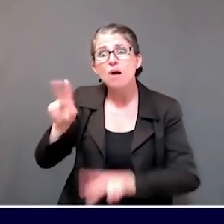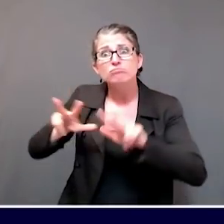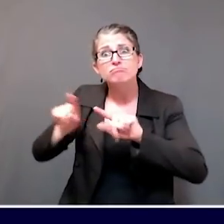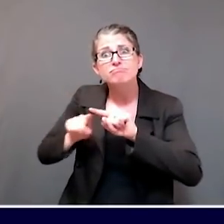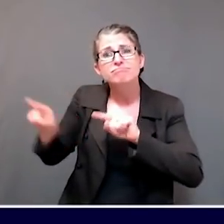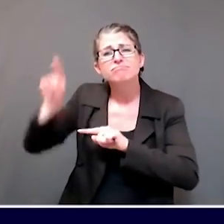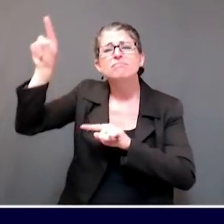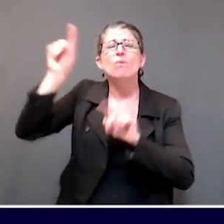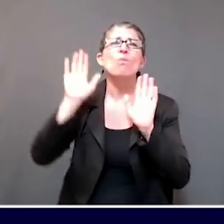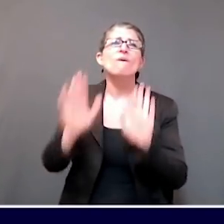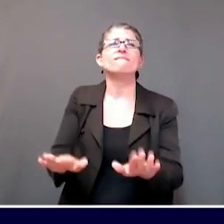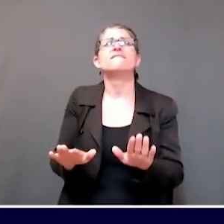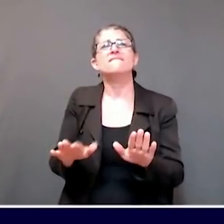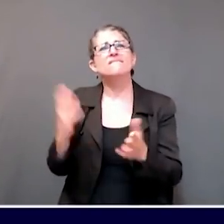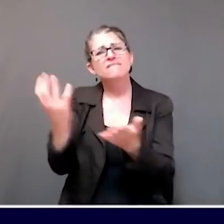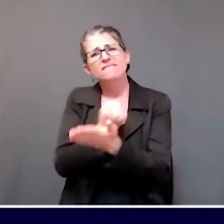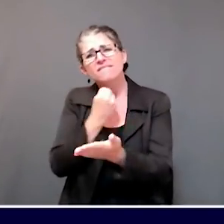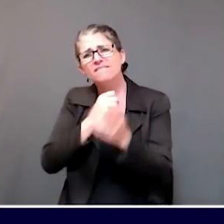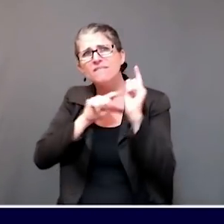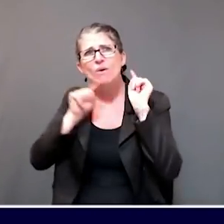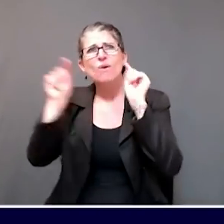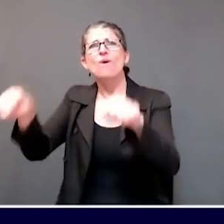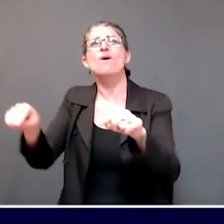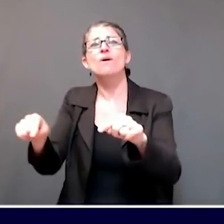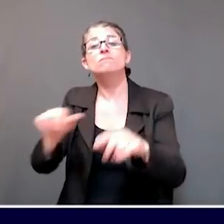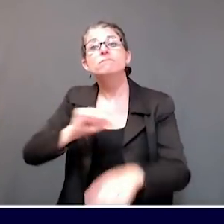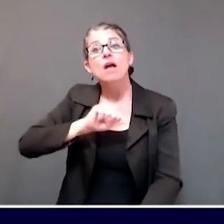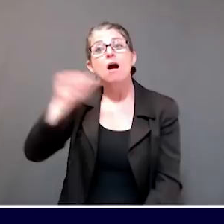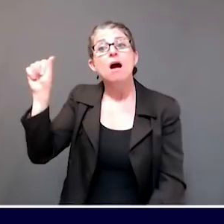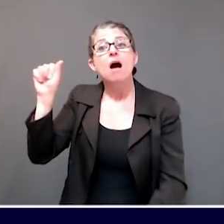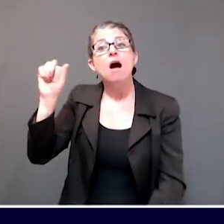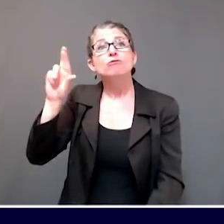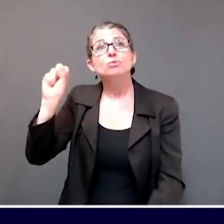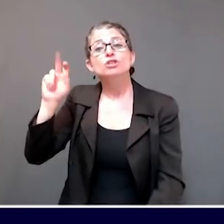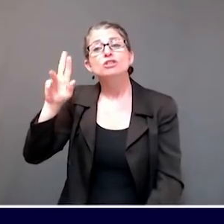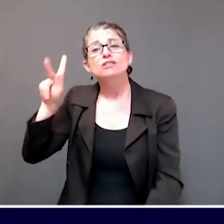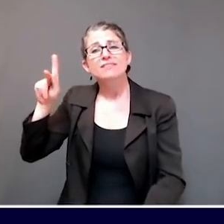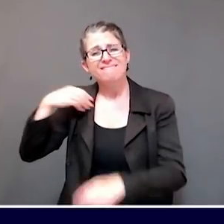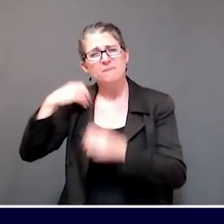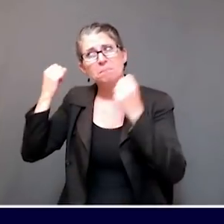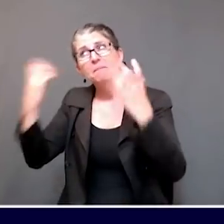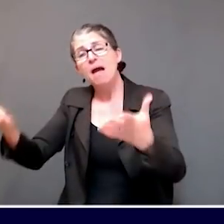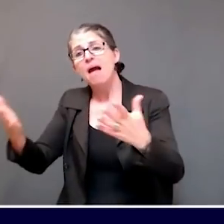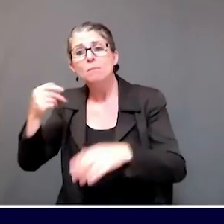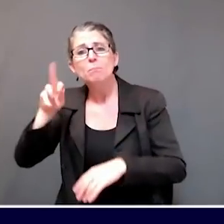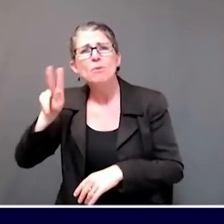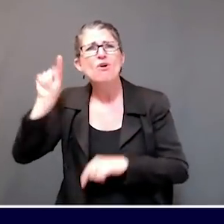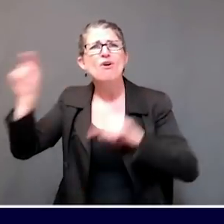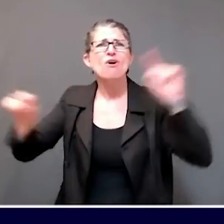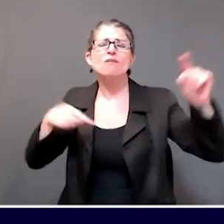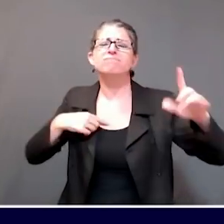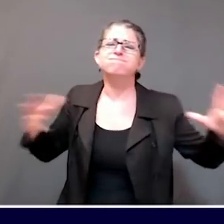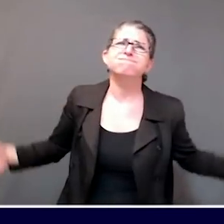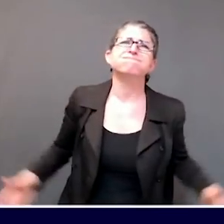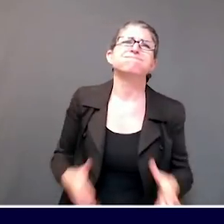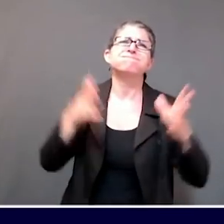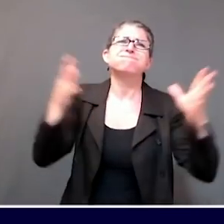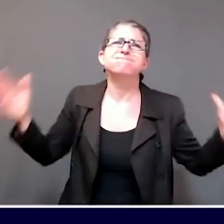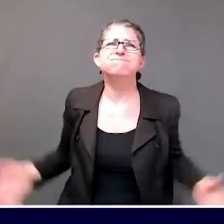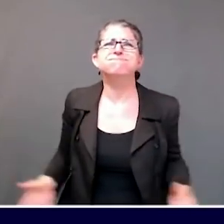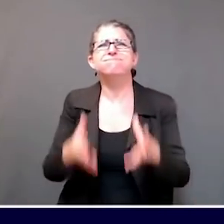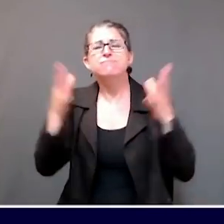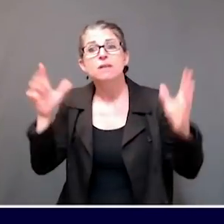River. You won't find anything more beautiful than any of these parks and facilities. And Lubeck and Eastport, which I dashed off to a week